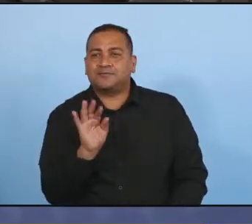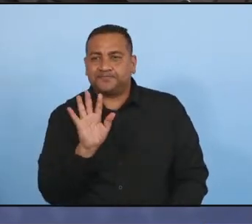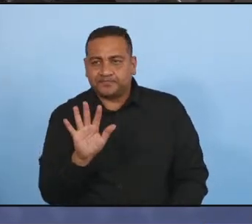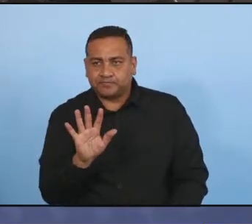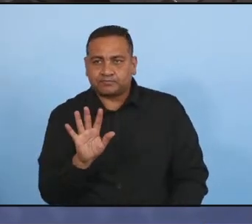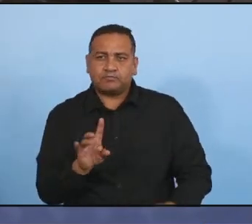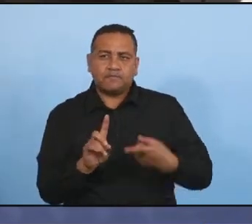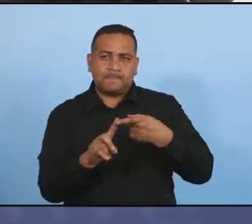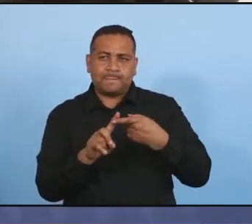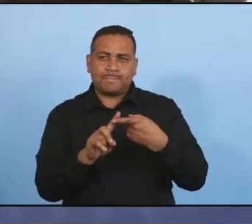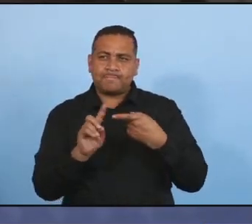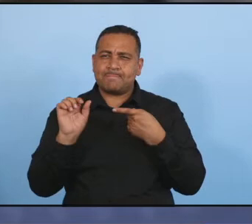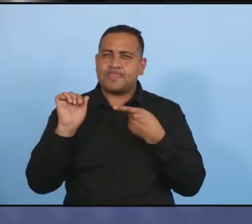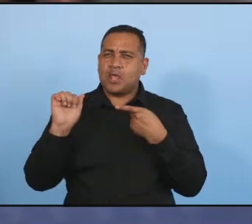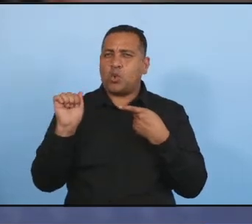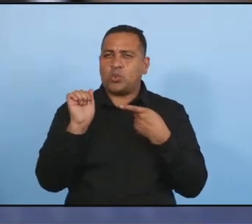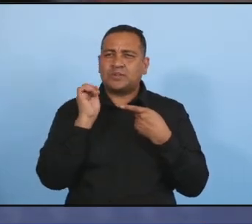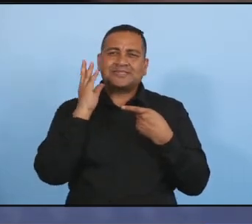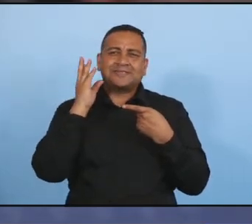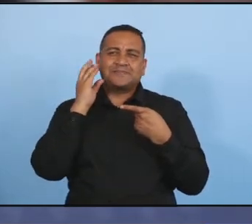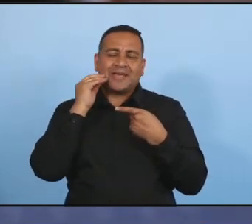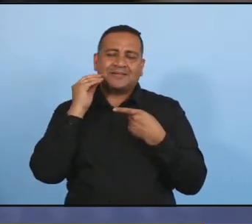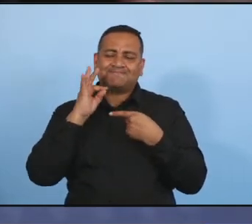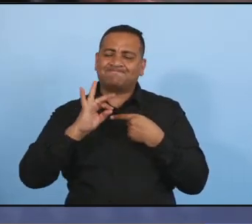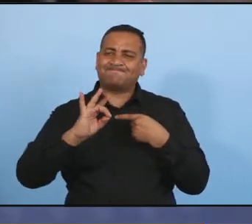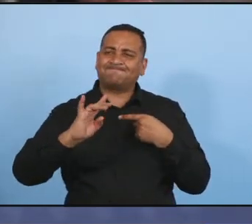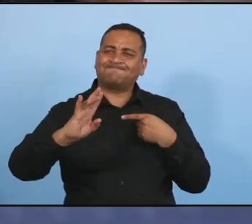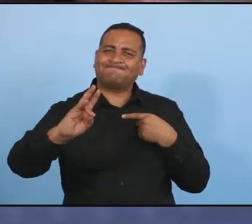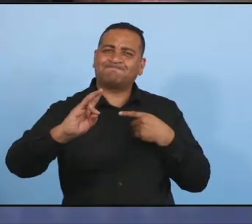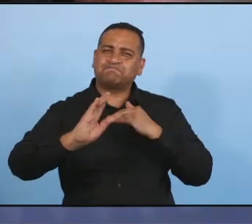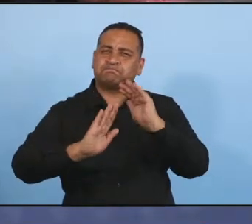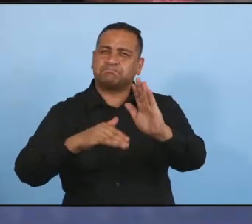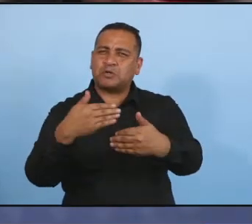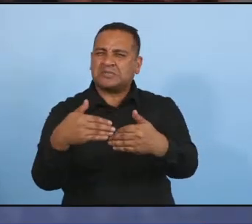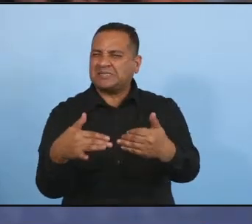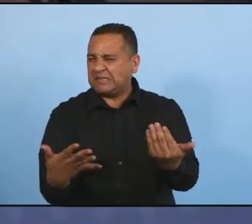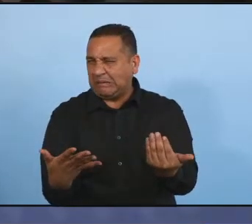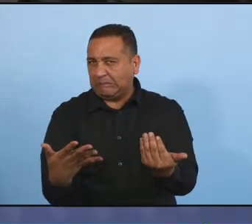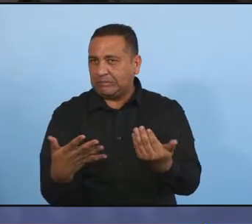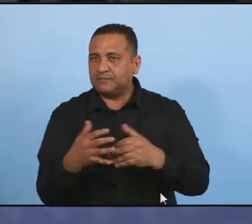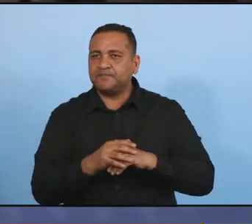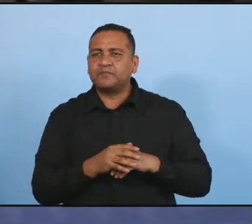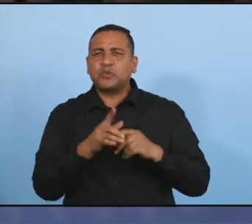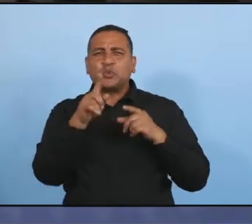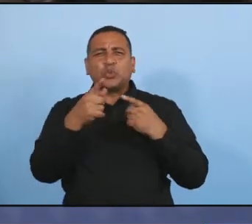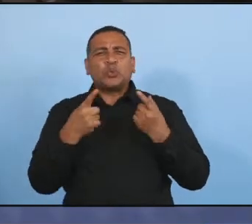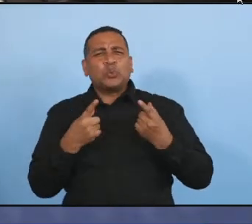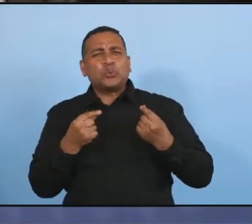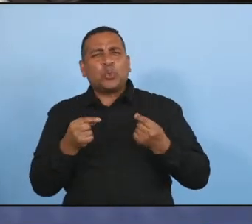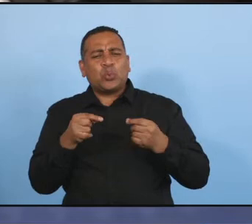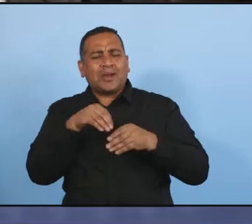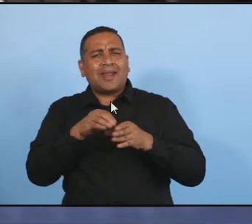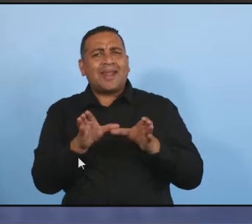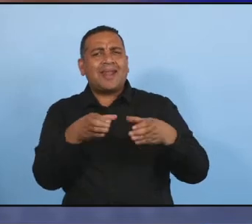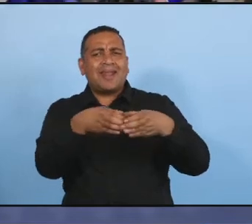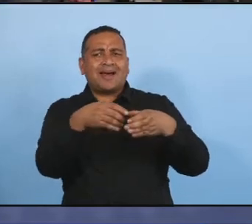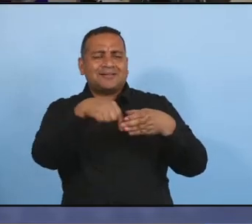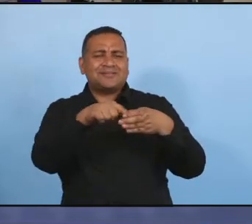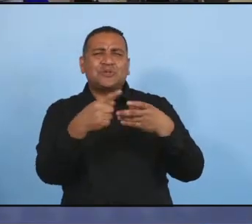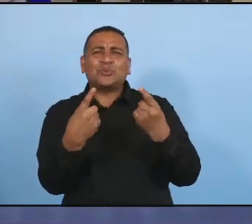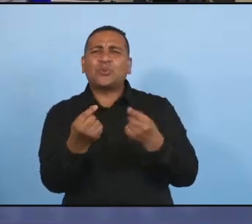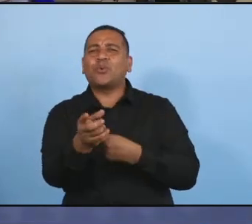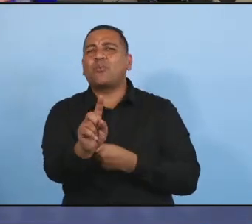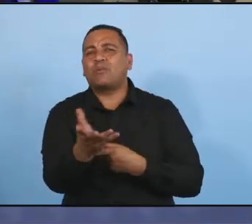experience, your day-to-day experience, I mean, it seems fun. What exactly does it entail? Just to give us that final push and